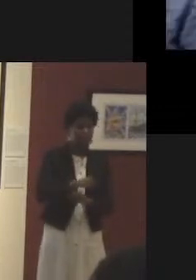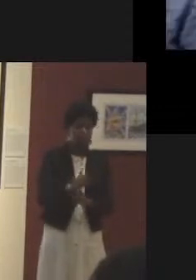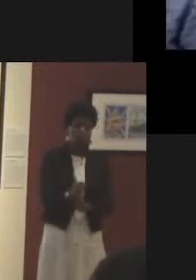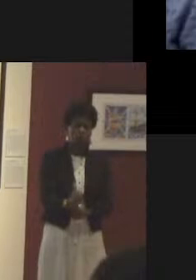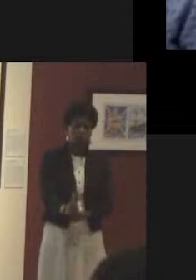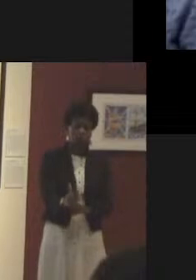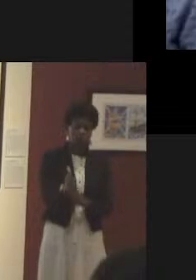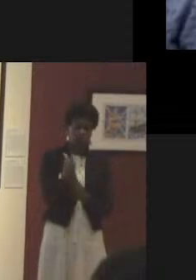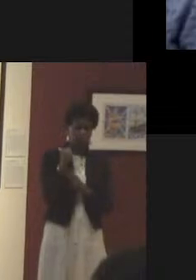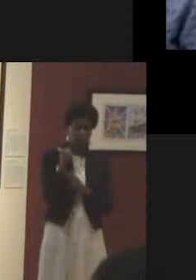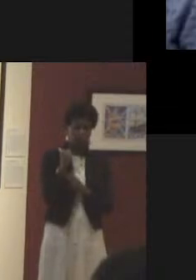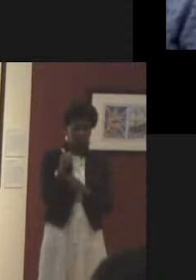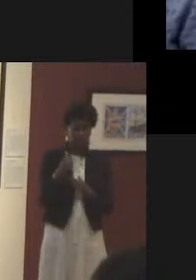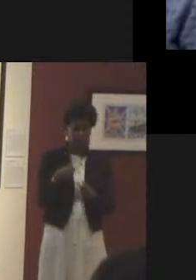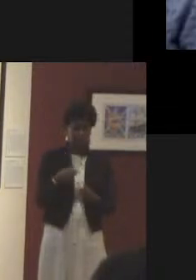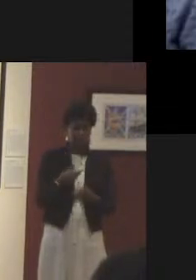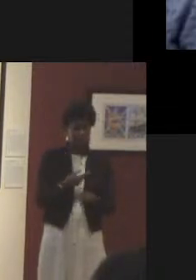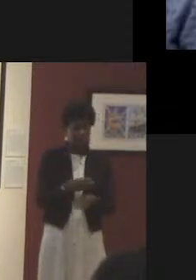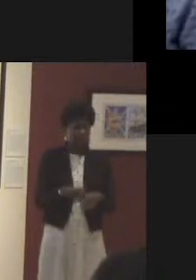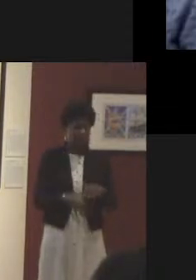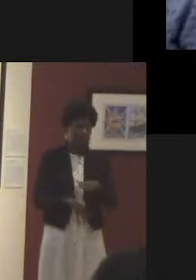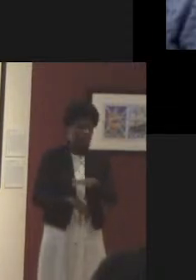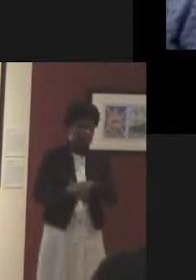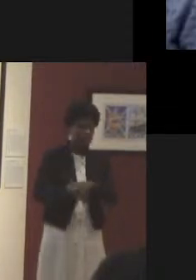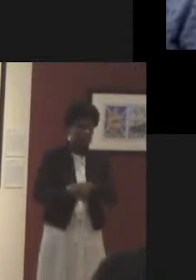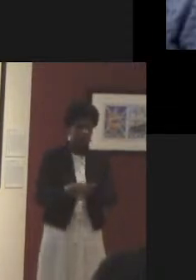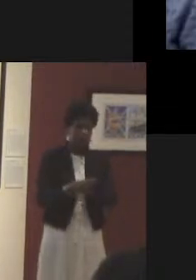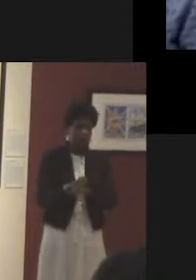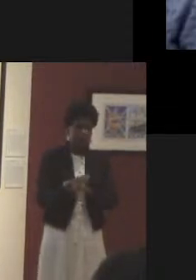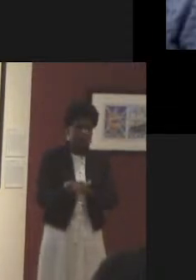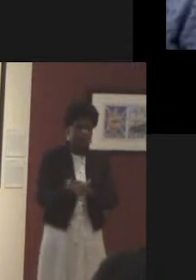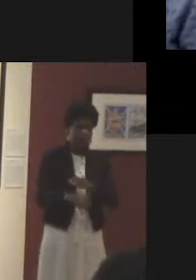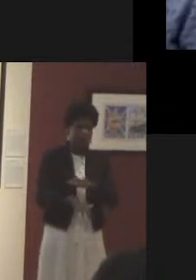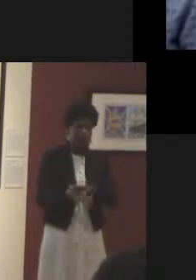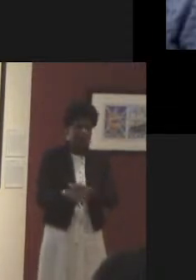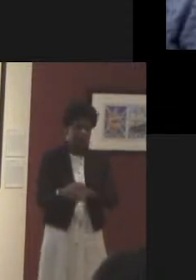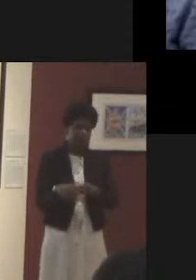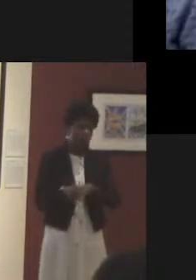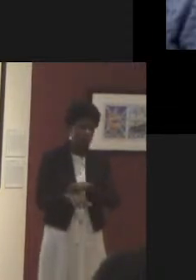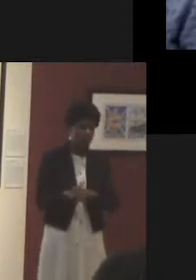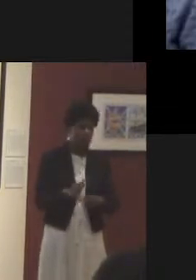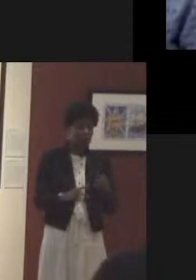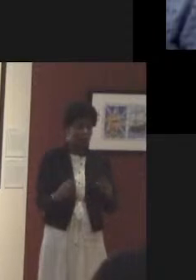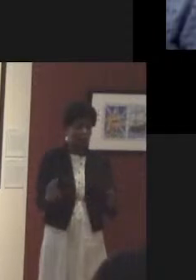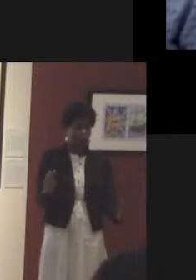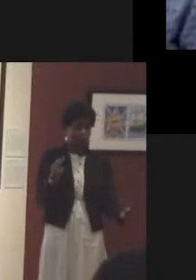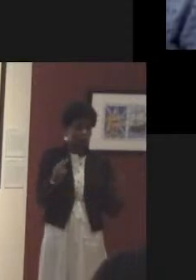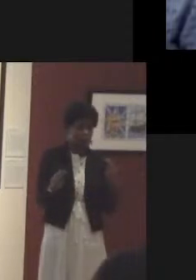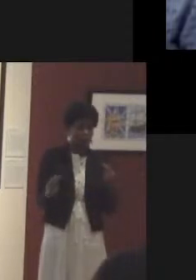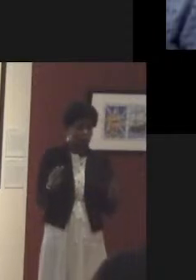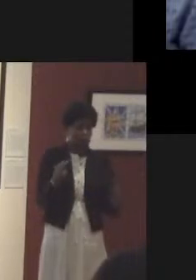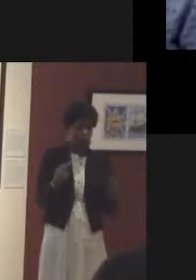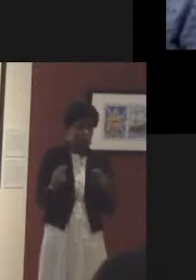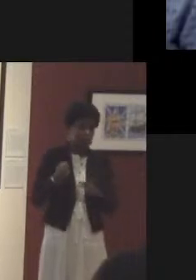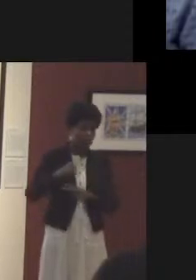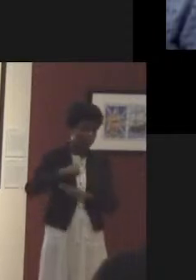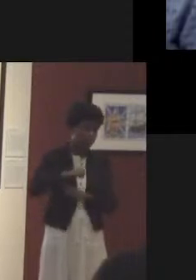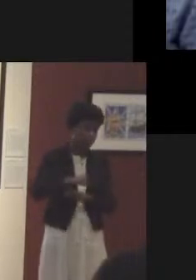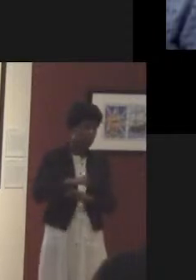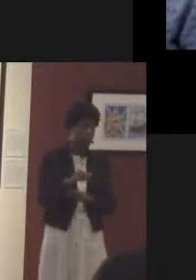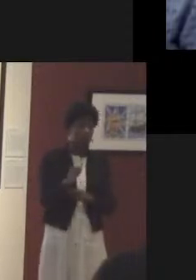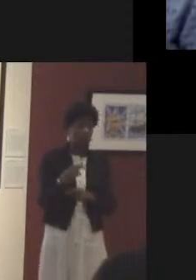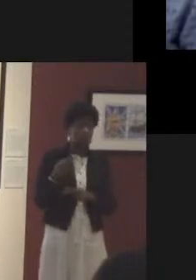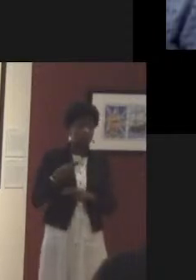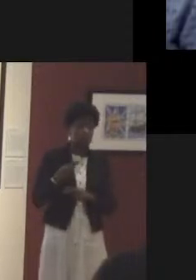right, the forces of gravity, the stares of the viewers, and a history